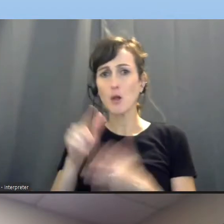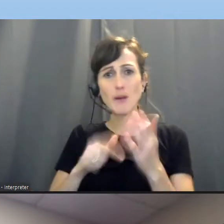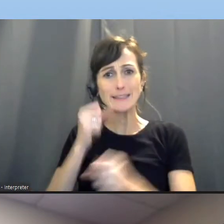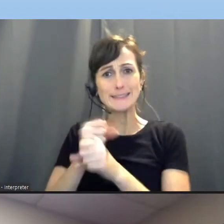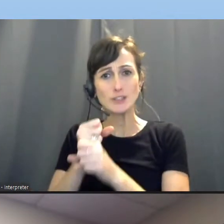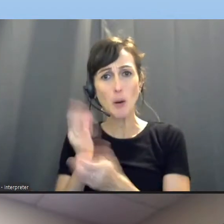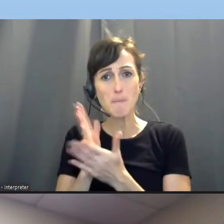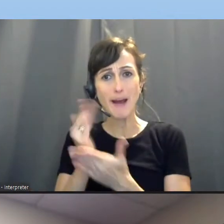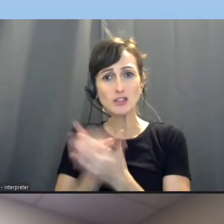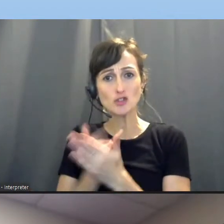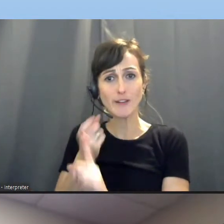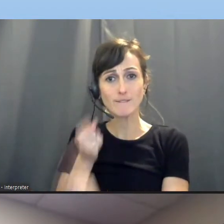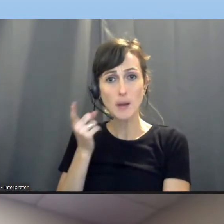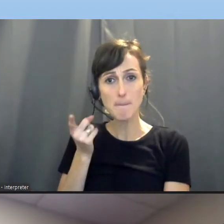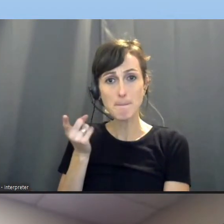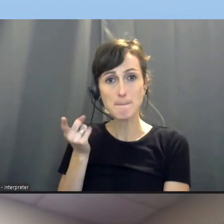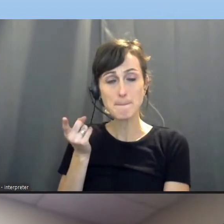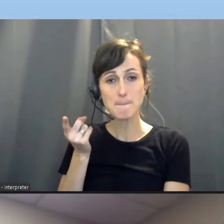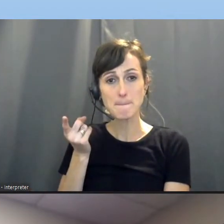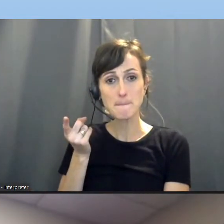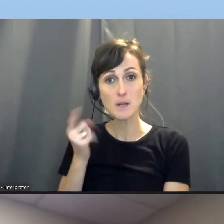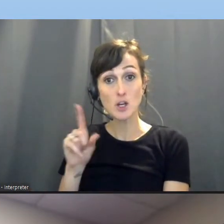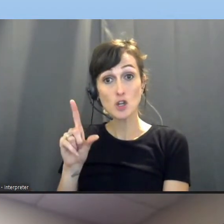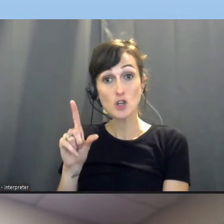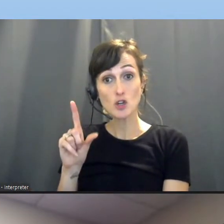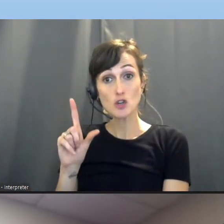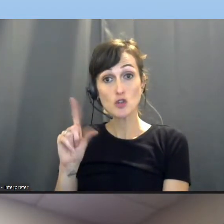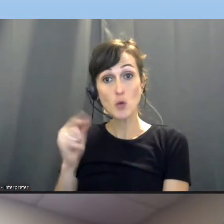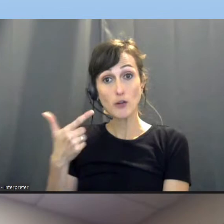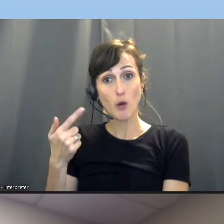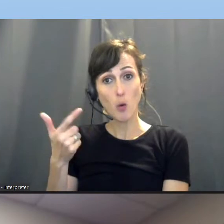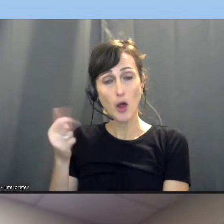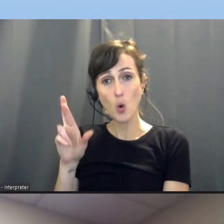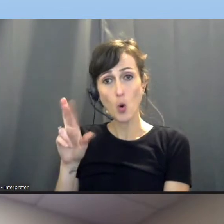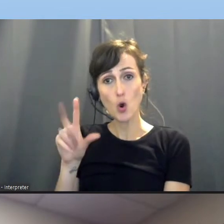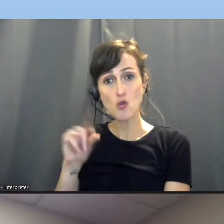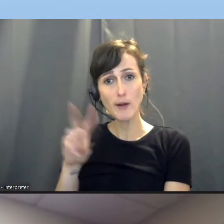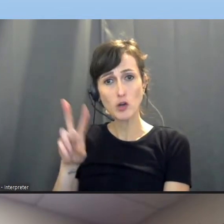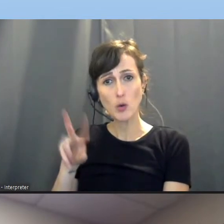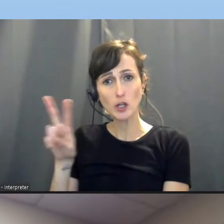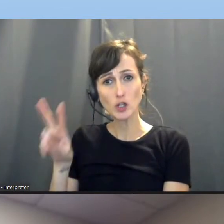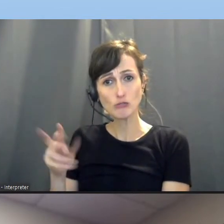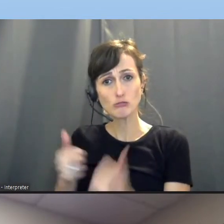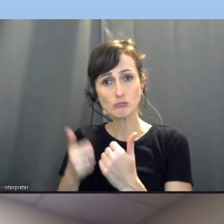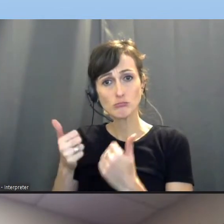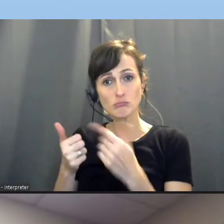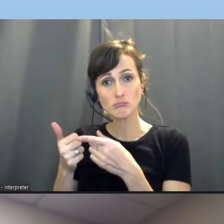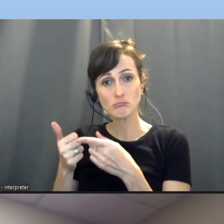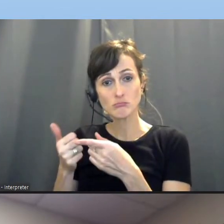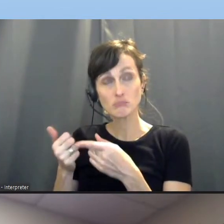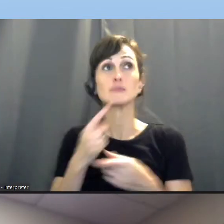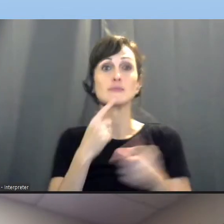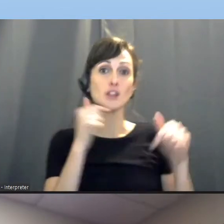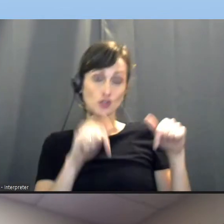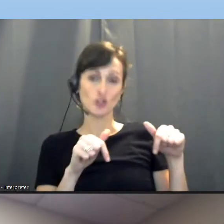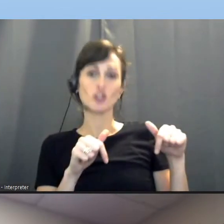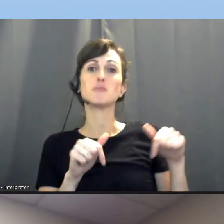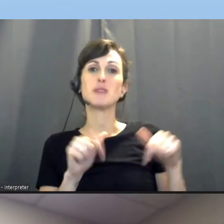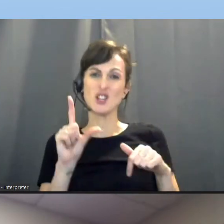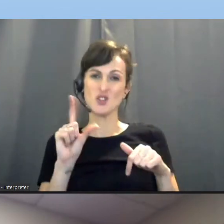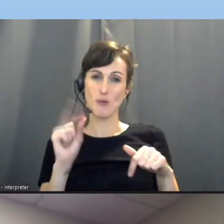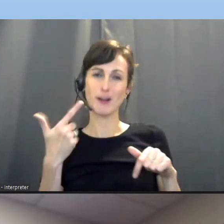of? Is this the 21 budget or the 2022 budget? This one should be out of